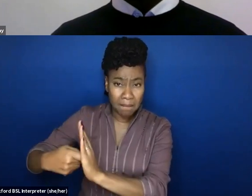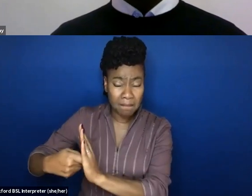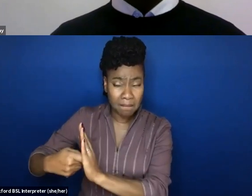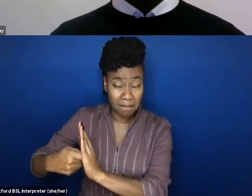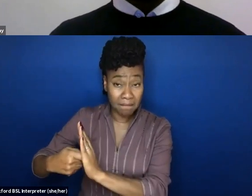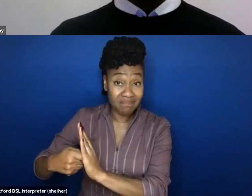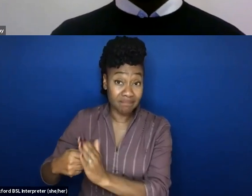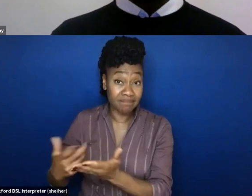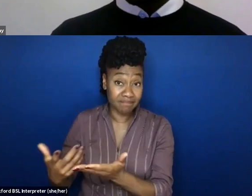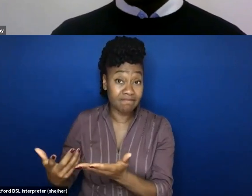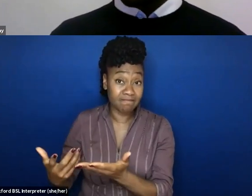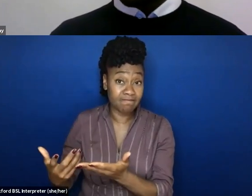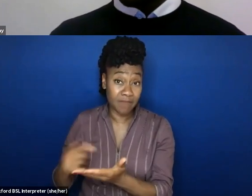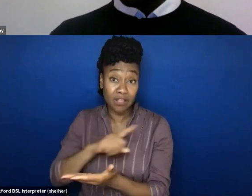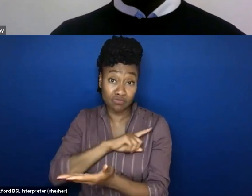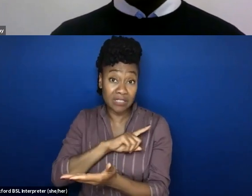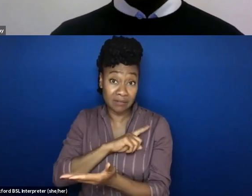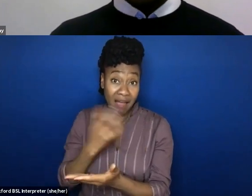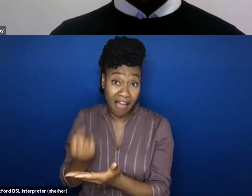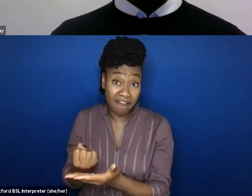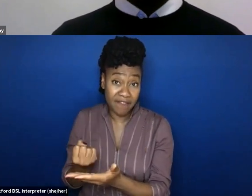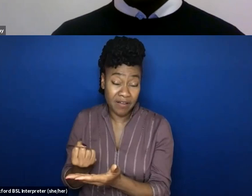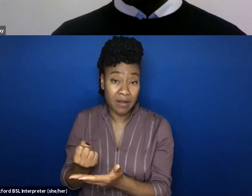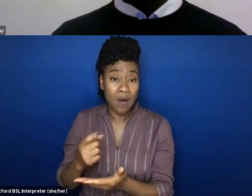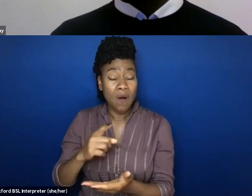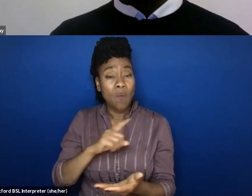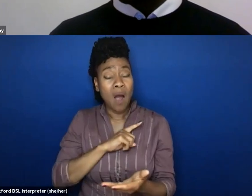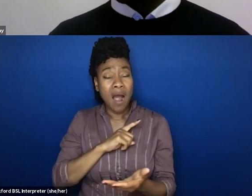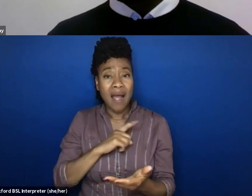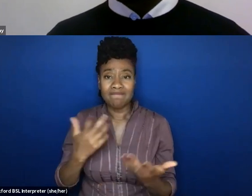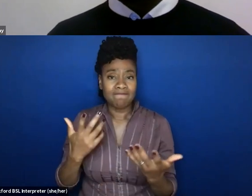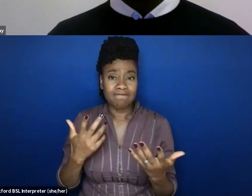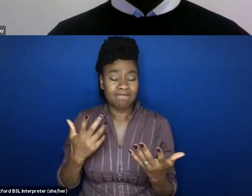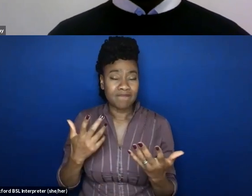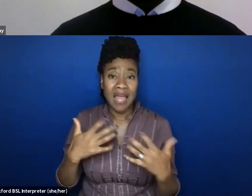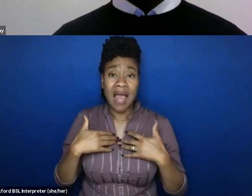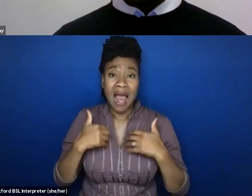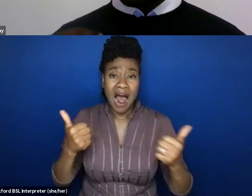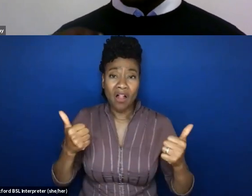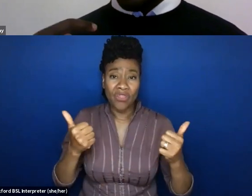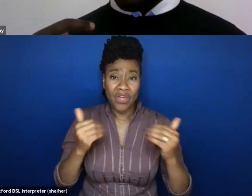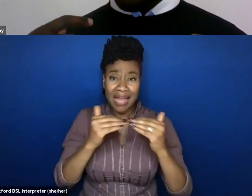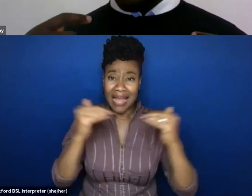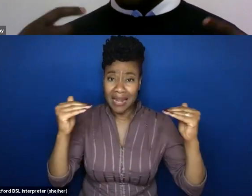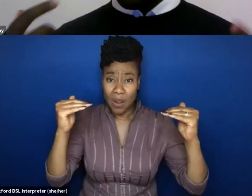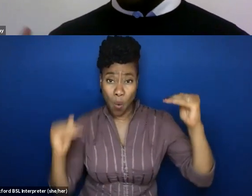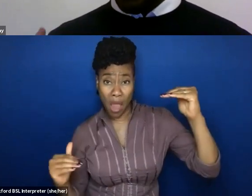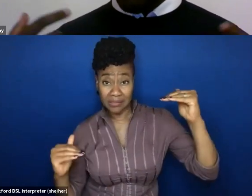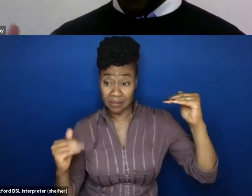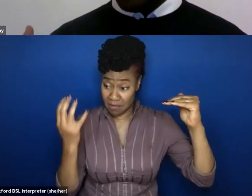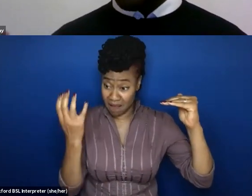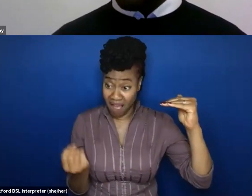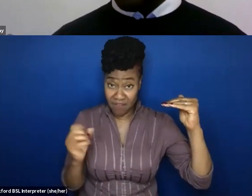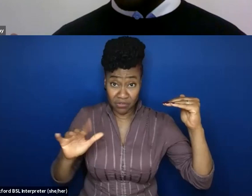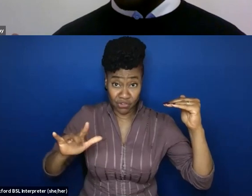why sort of outcomes are kind of poorer. There are health inequalities that exist. And one of the things that I sort of